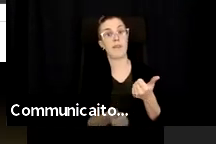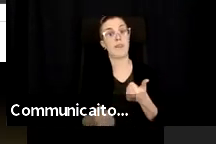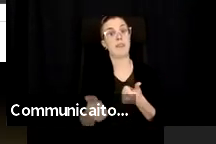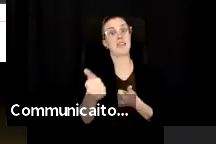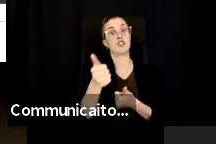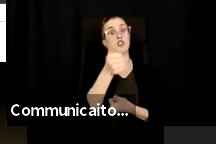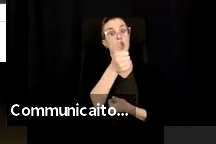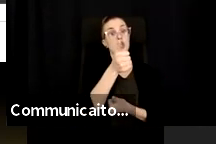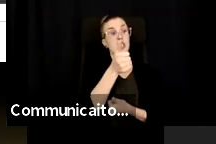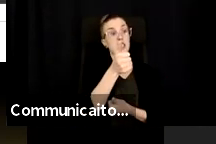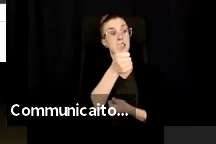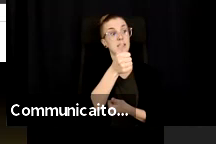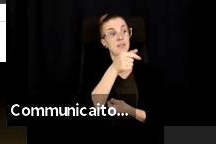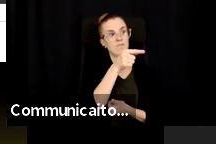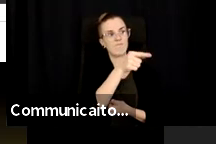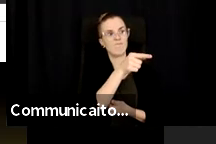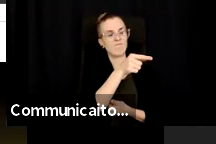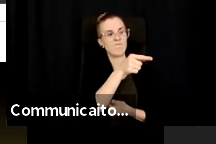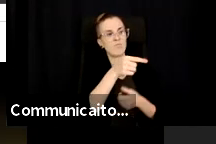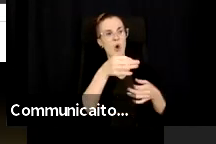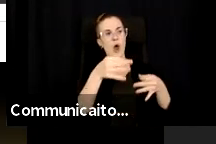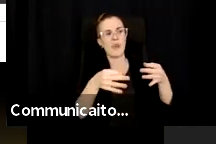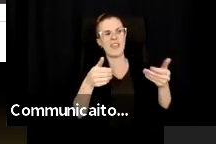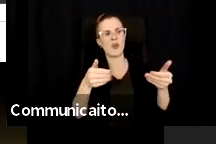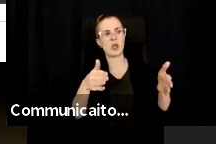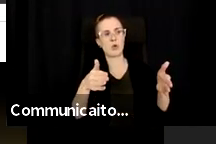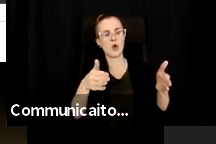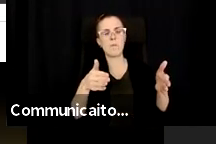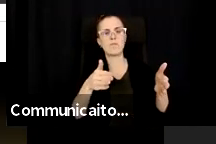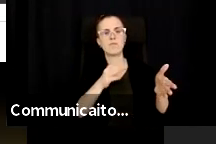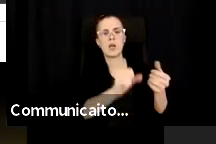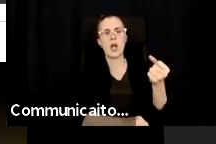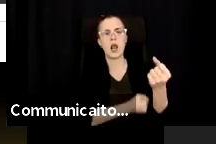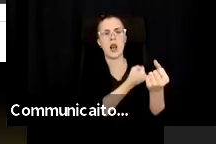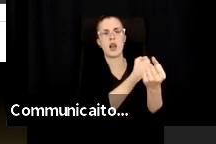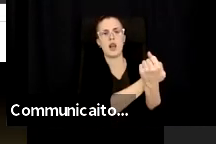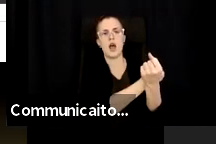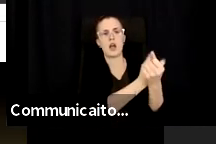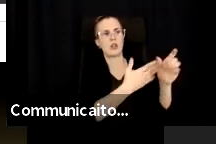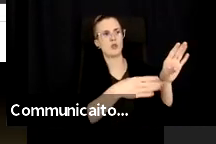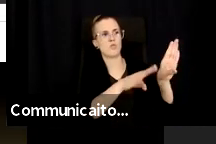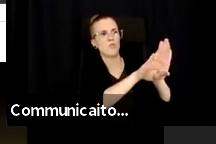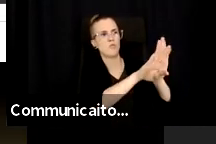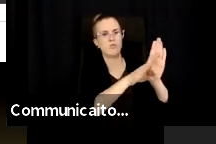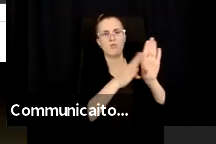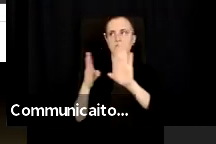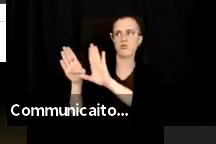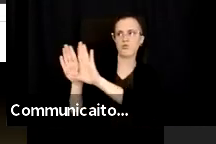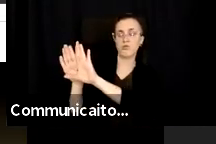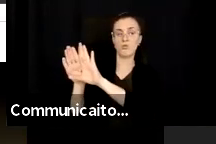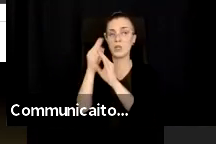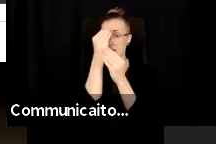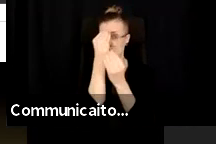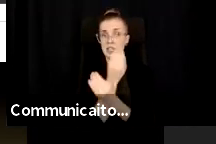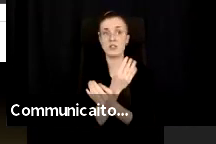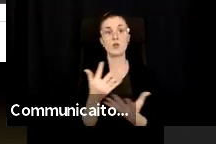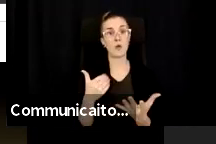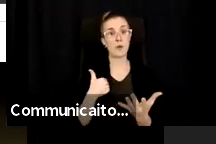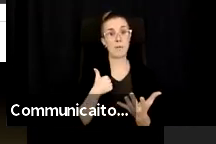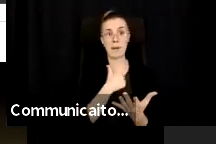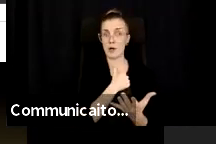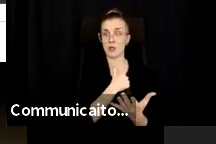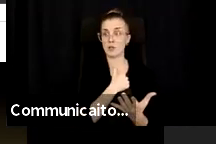the doors on the hearing room. And he told the members that no one will leave this room